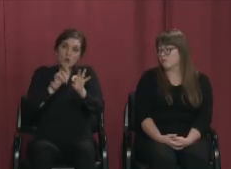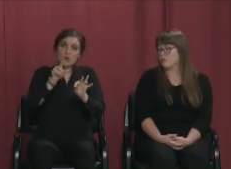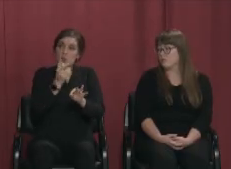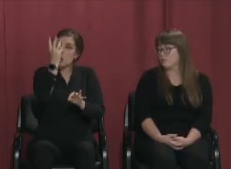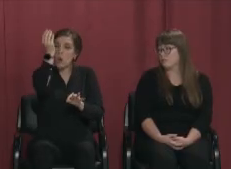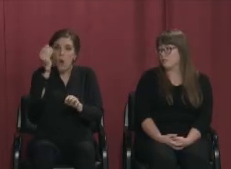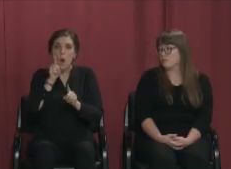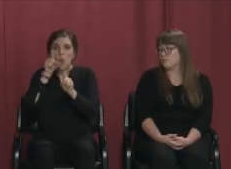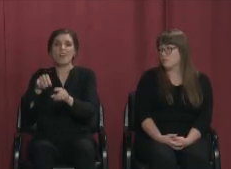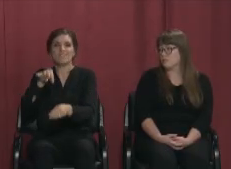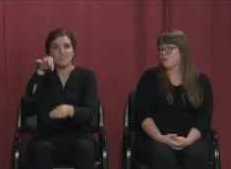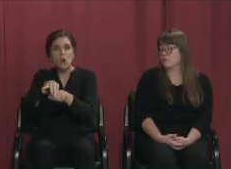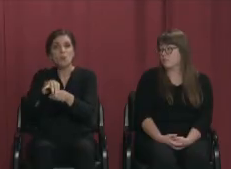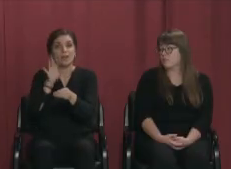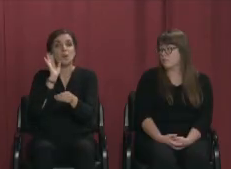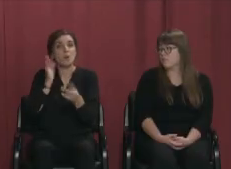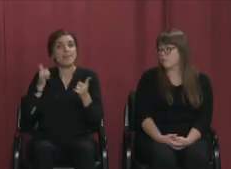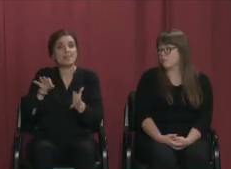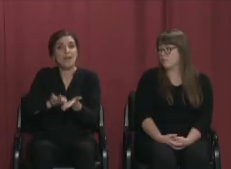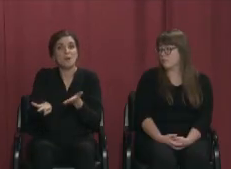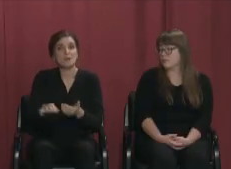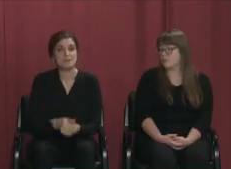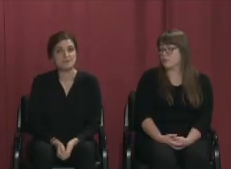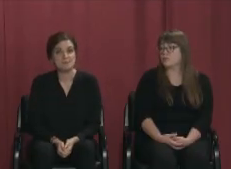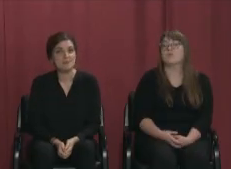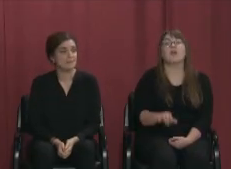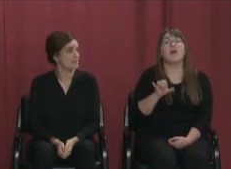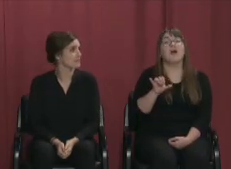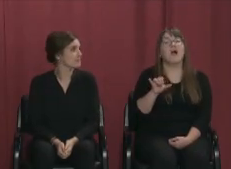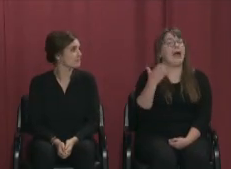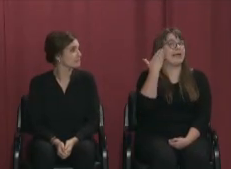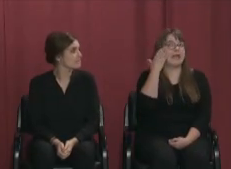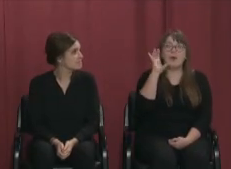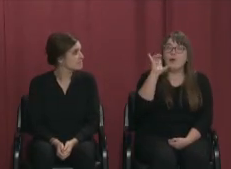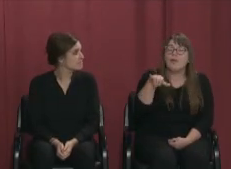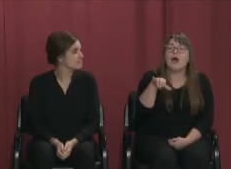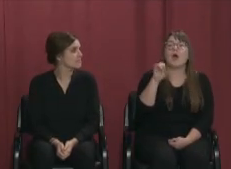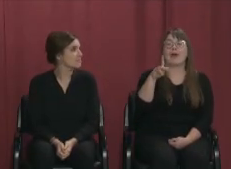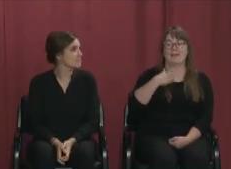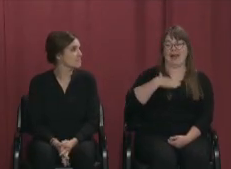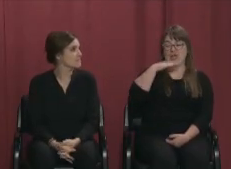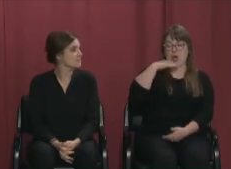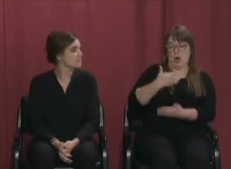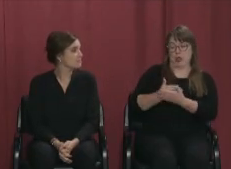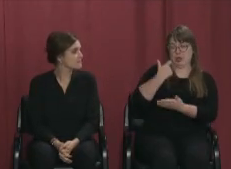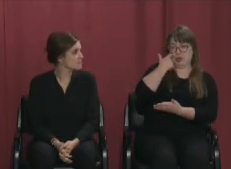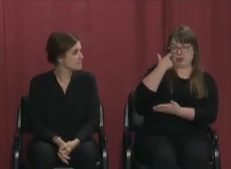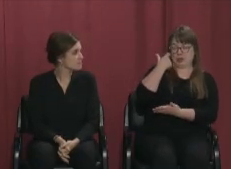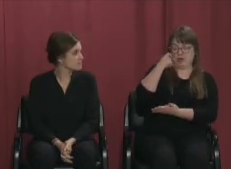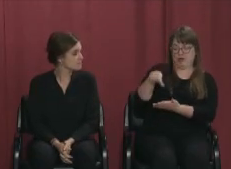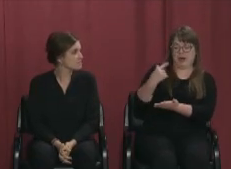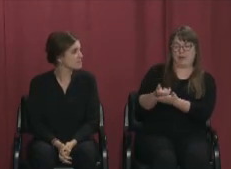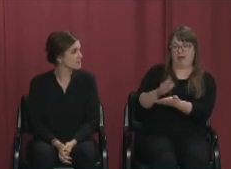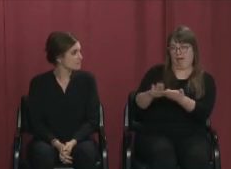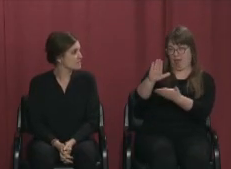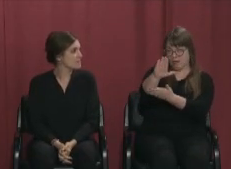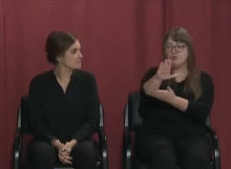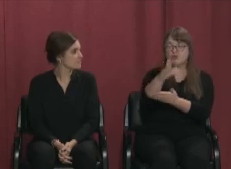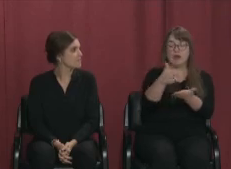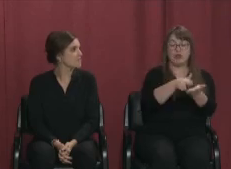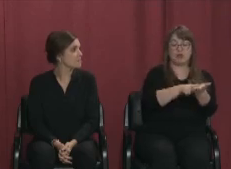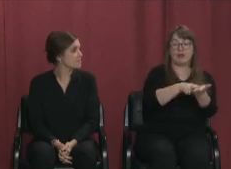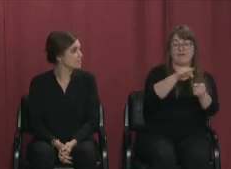not sure that I fully understood that. I know that my daughter is a recent college graduate. I know that she's registered to vote in Ohio, although currently